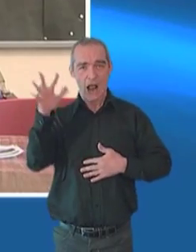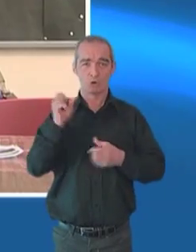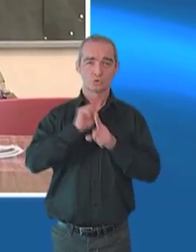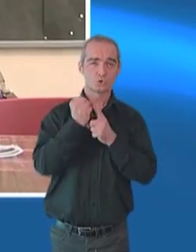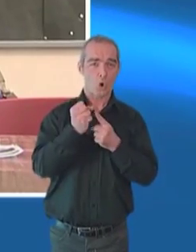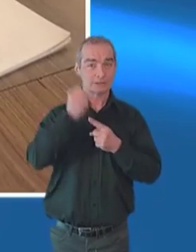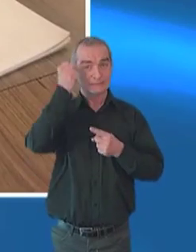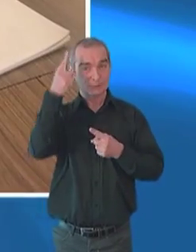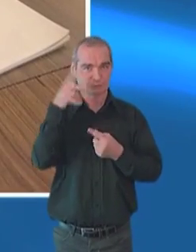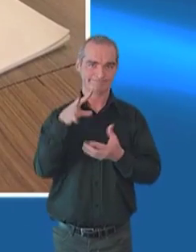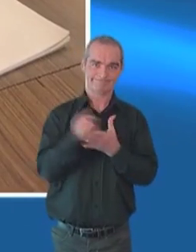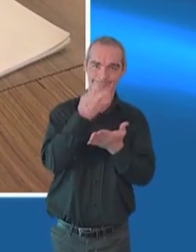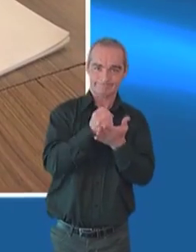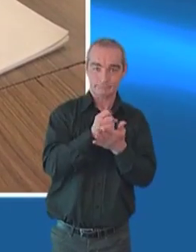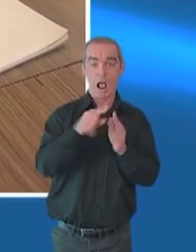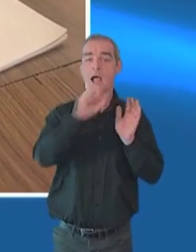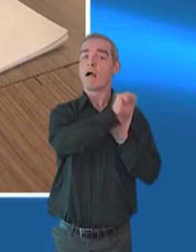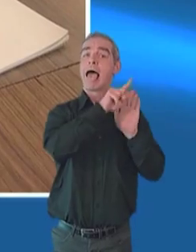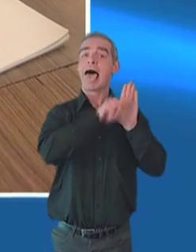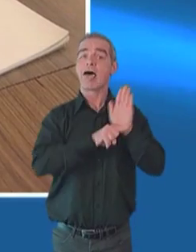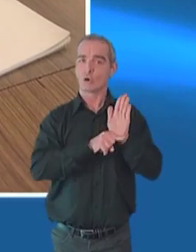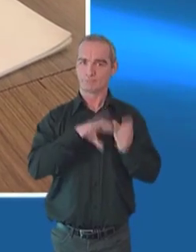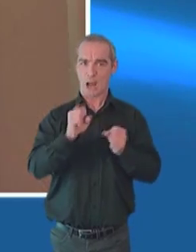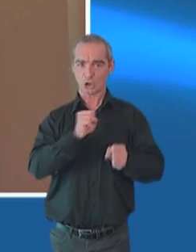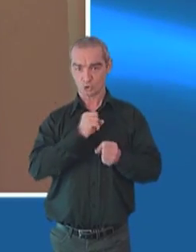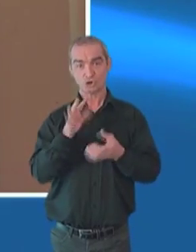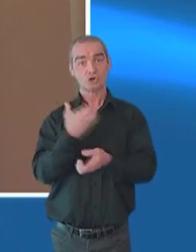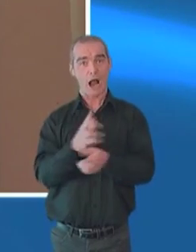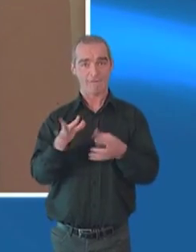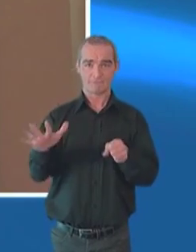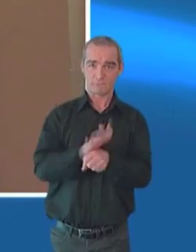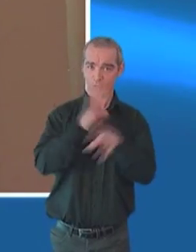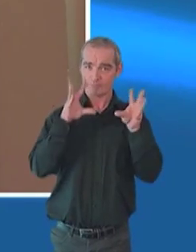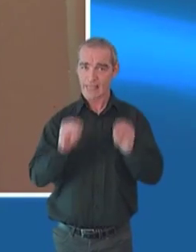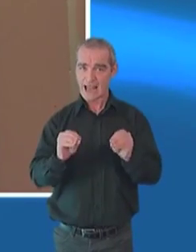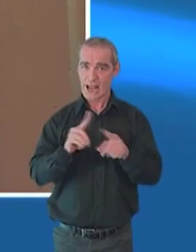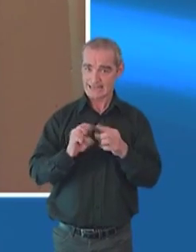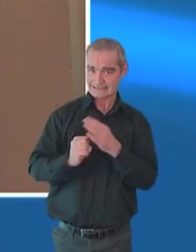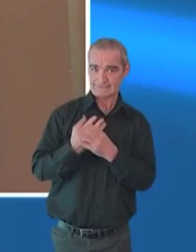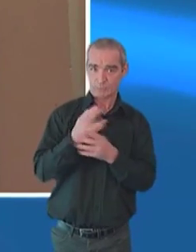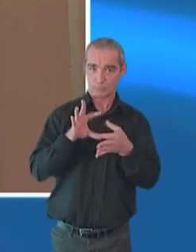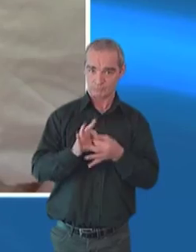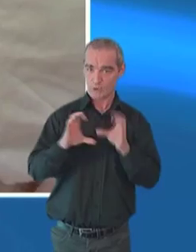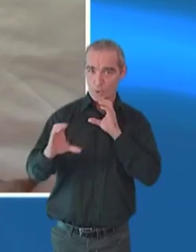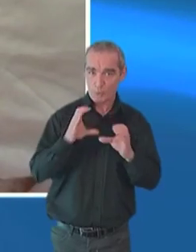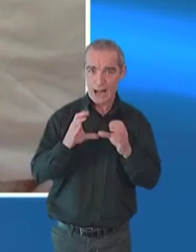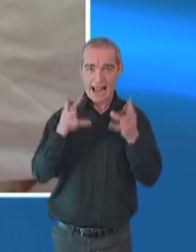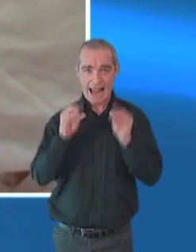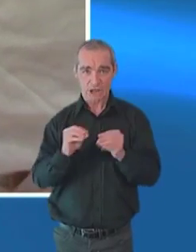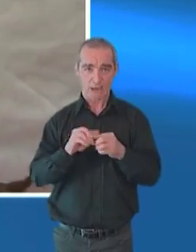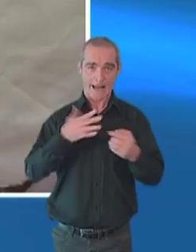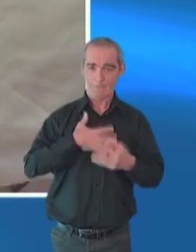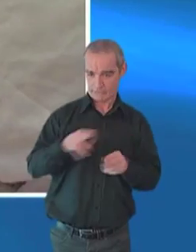intellectual, social and spiritual potential. The ethos is to educate the whole person, and the school seeks to develop